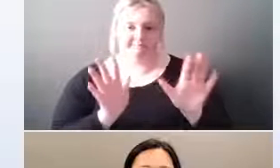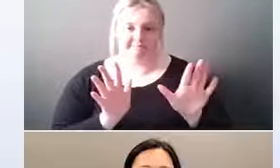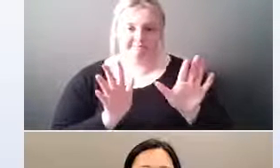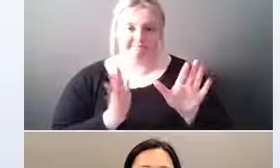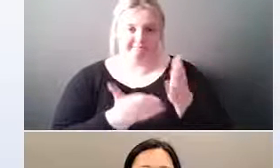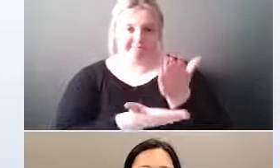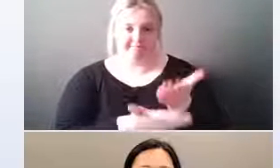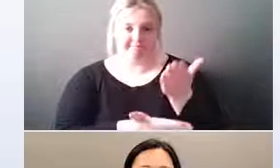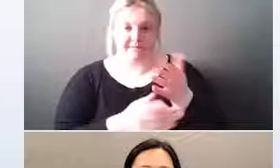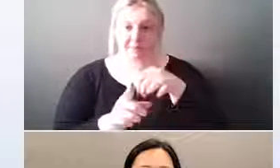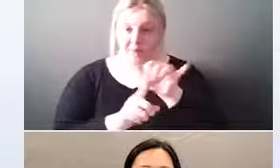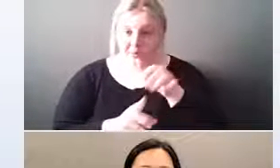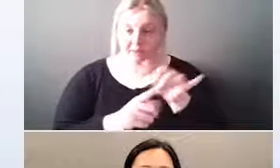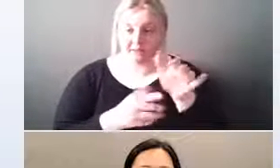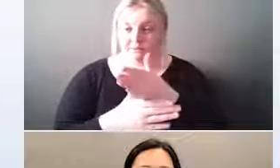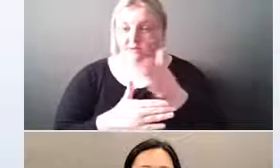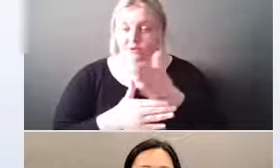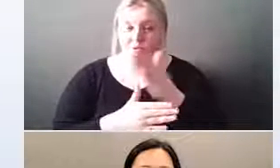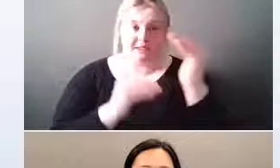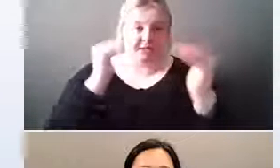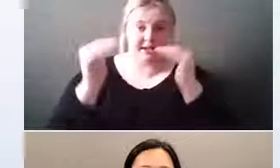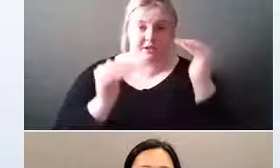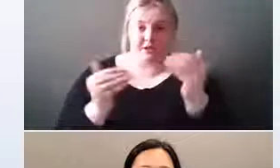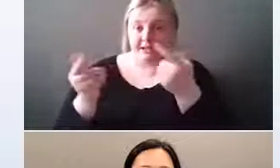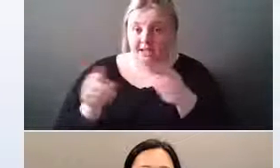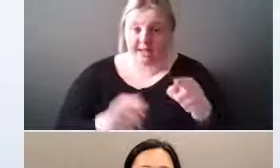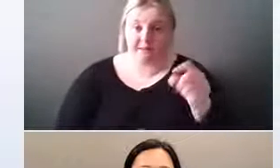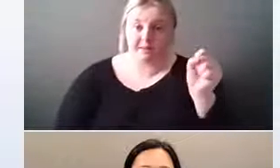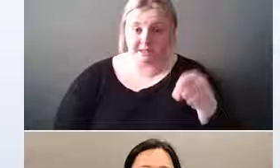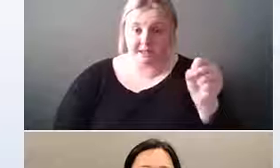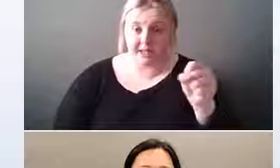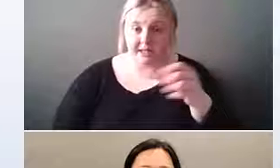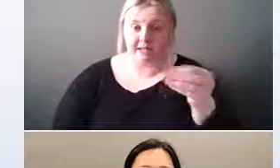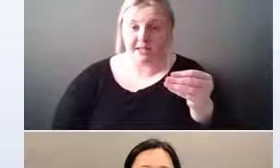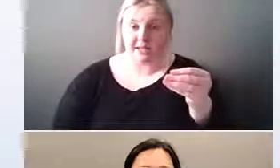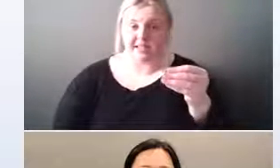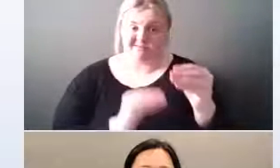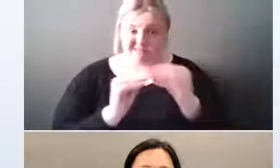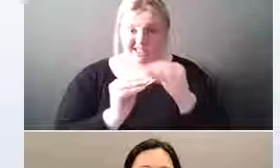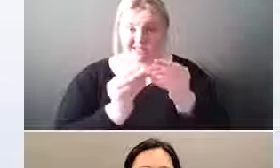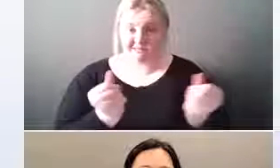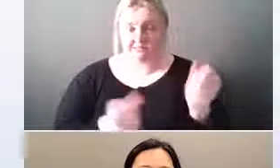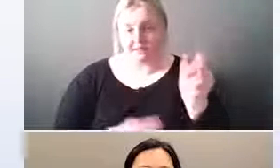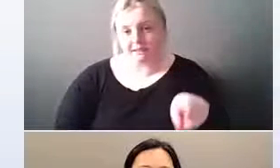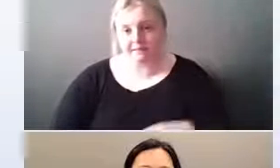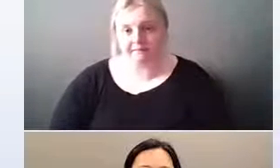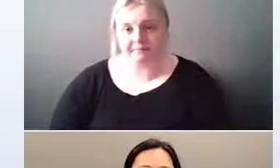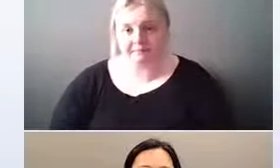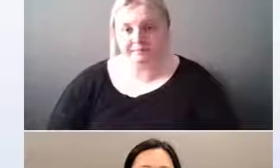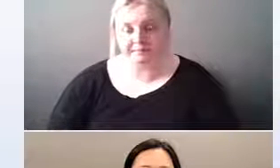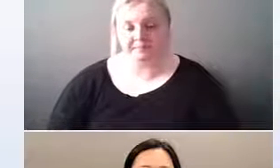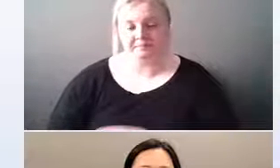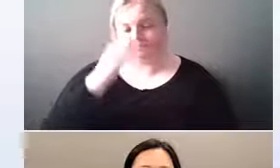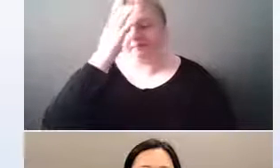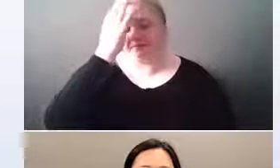bullying behavior between older adults is something that's happening and it needs to be addressed. As